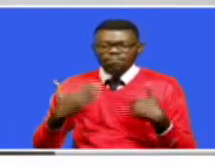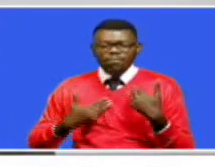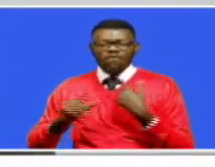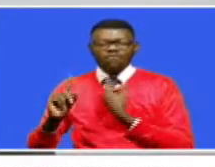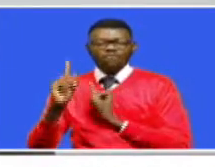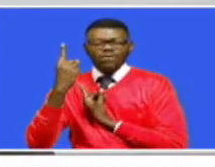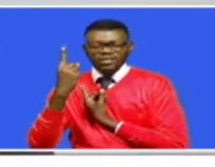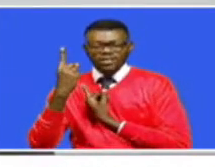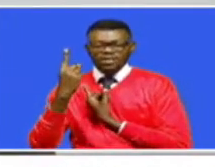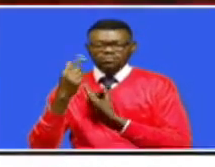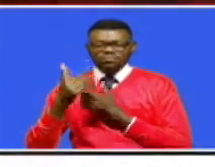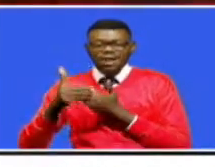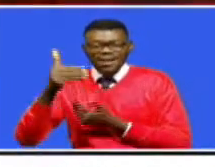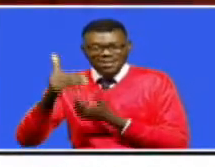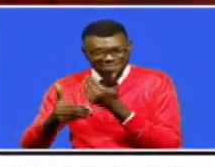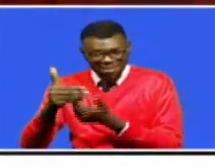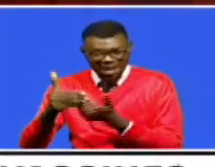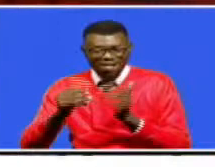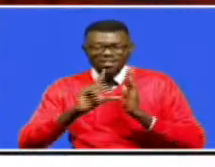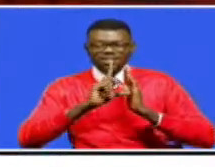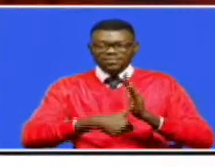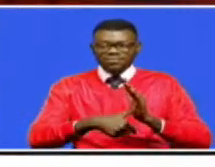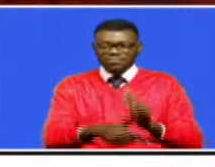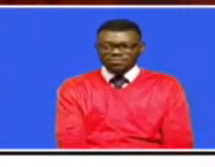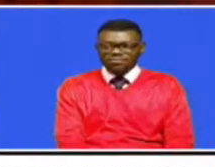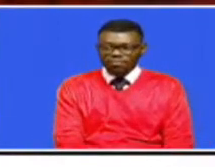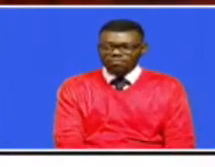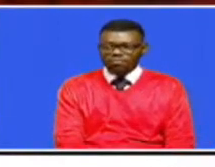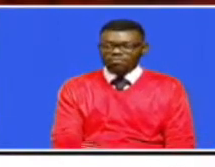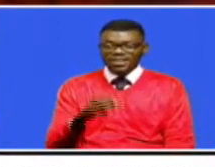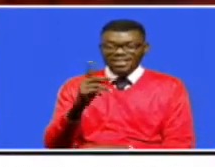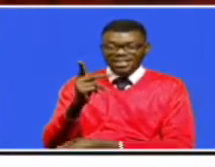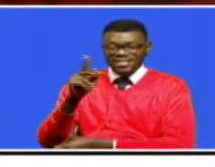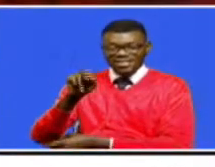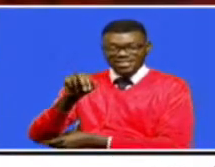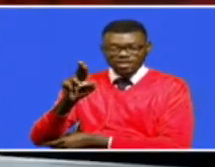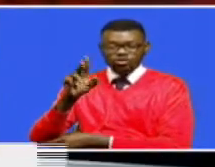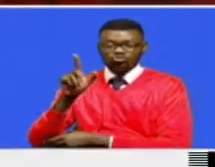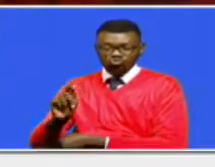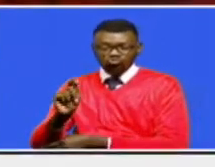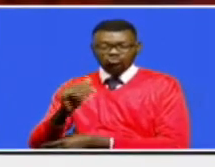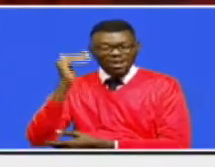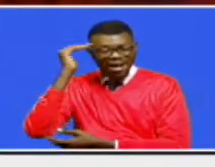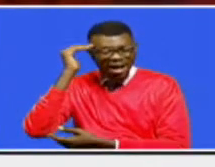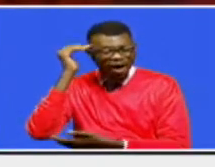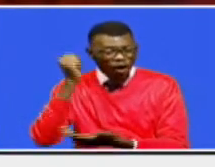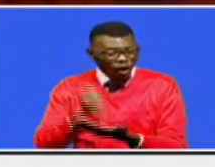they think of their neighbors. The Kenya National Union of Teachers, NUT, head office has been closed indefinitely.